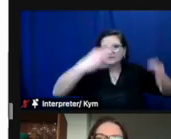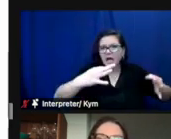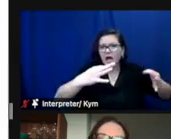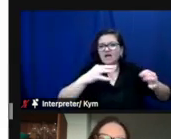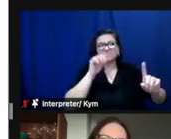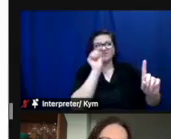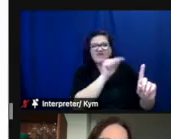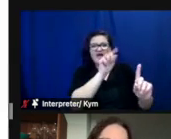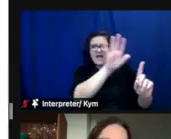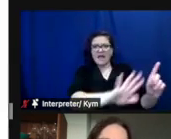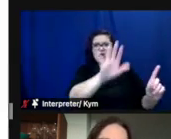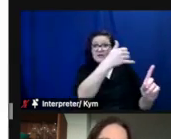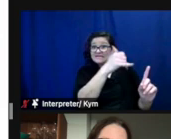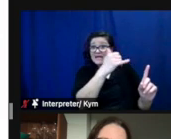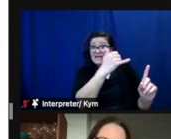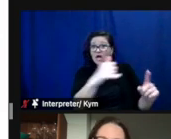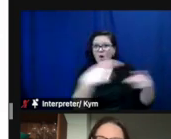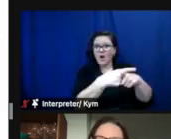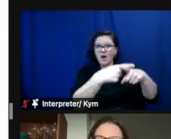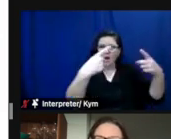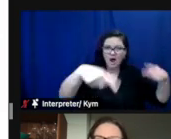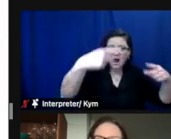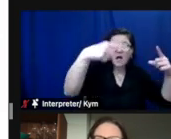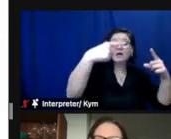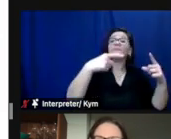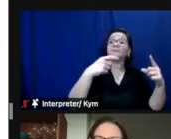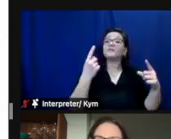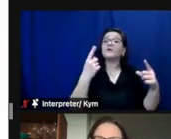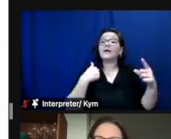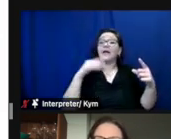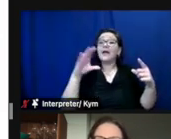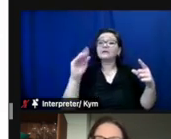there were code words that people used.